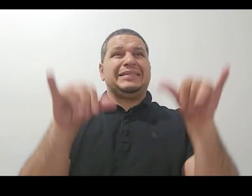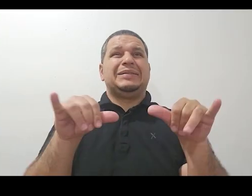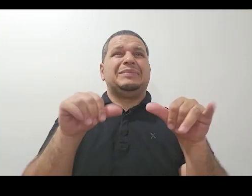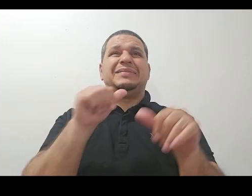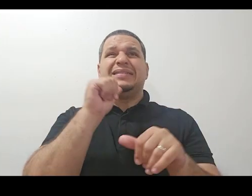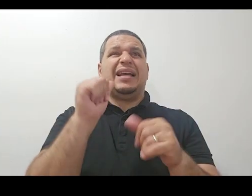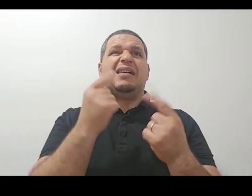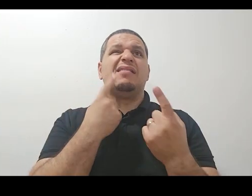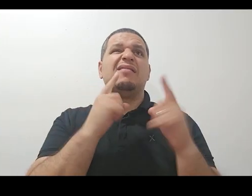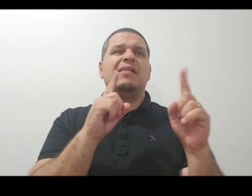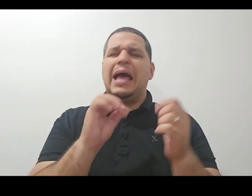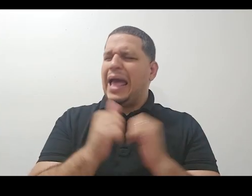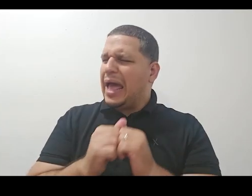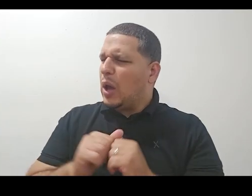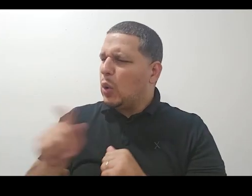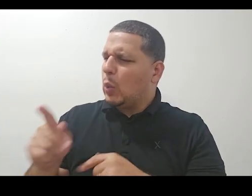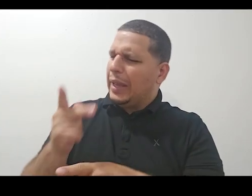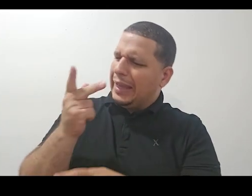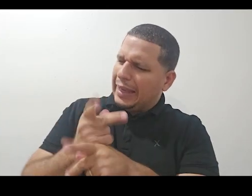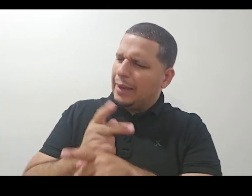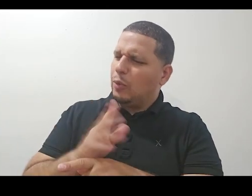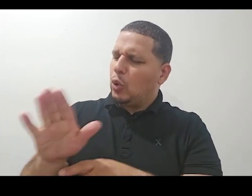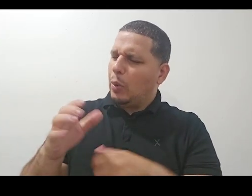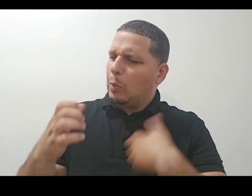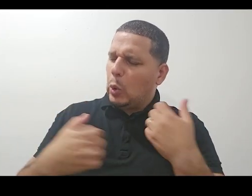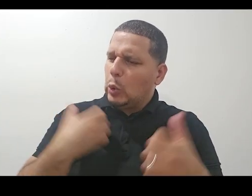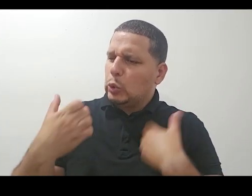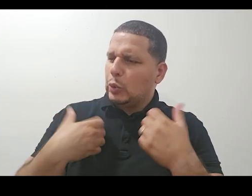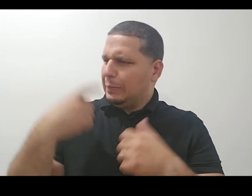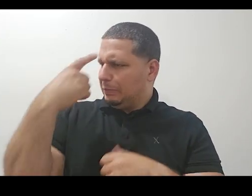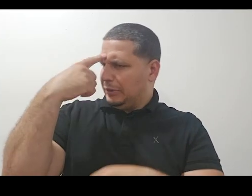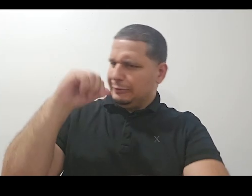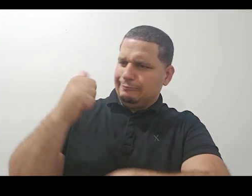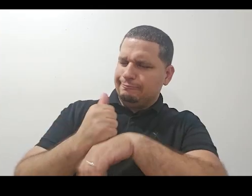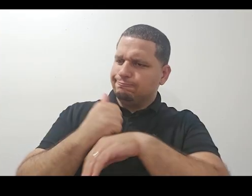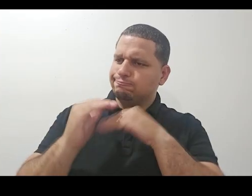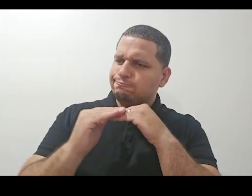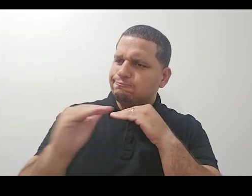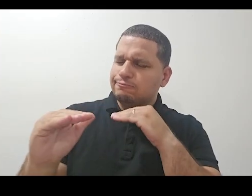keep your emotional and mental rhythm steady?